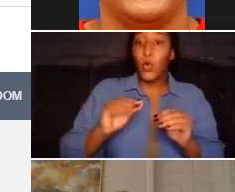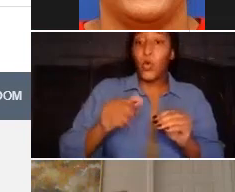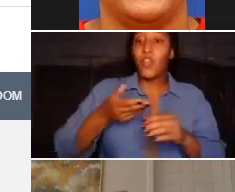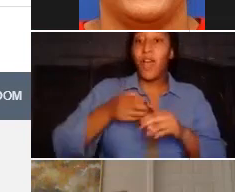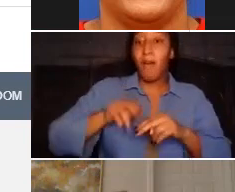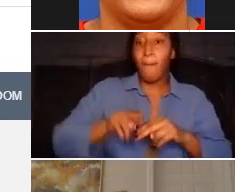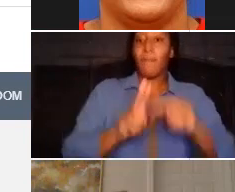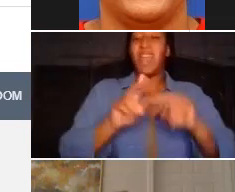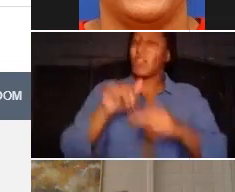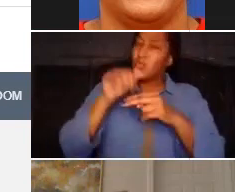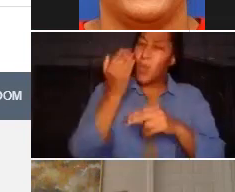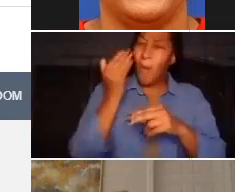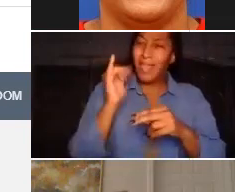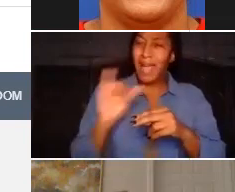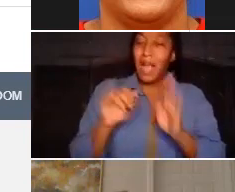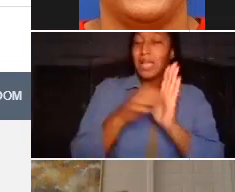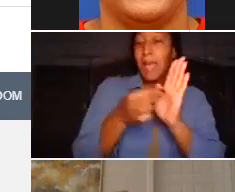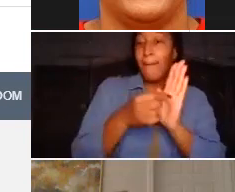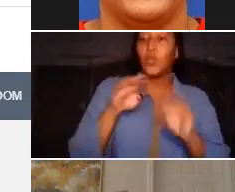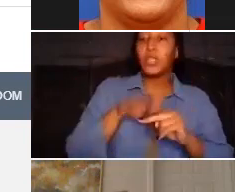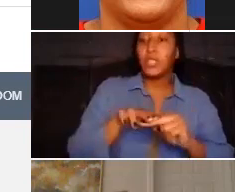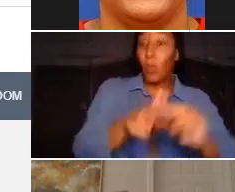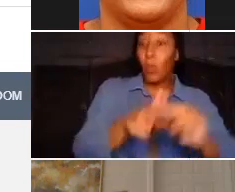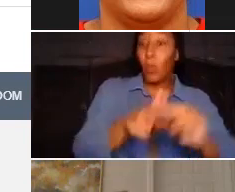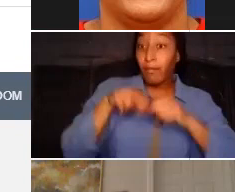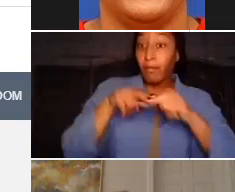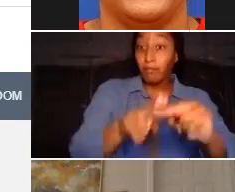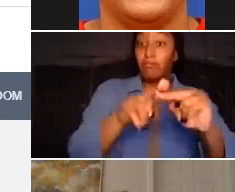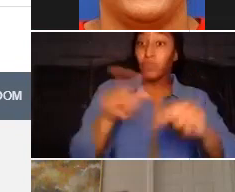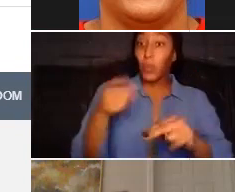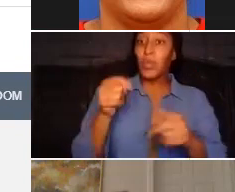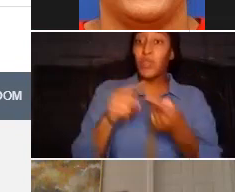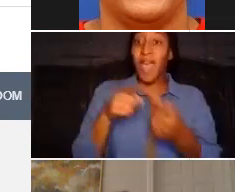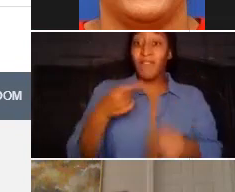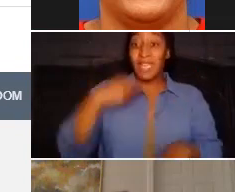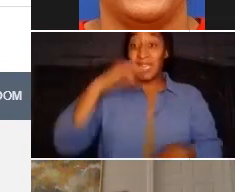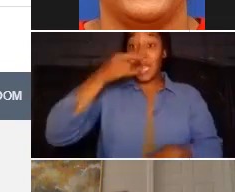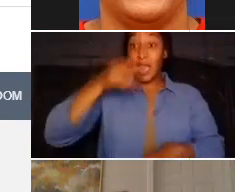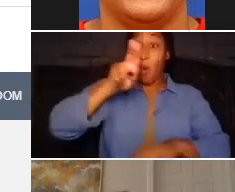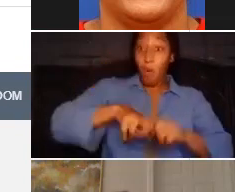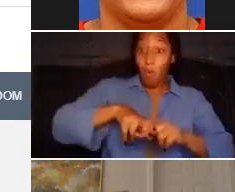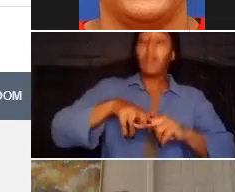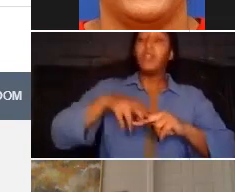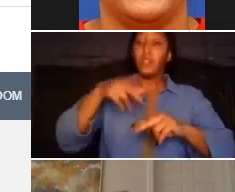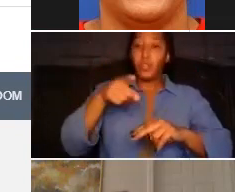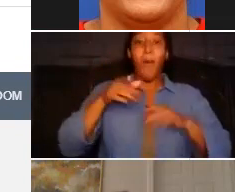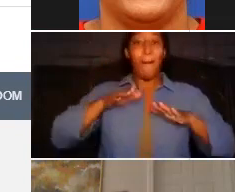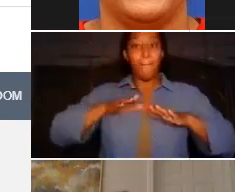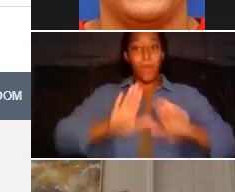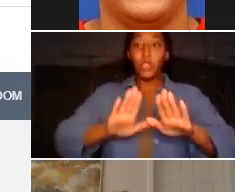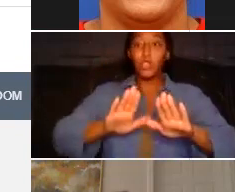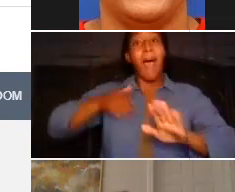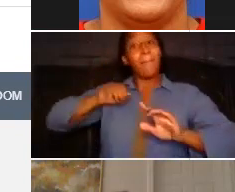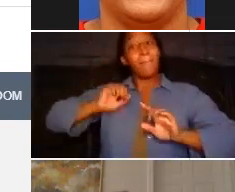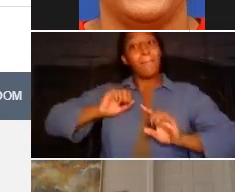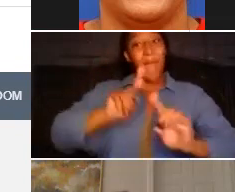right? A pendulum clock, that's another example of oscillatory behavior, or the pendulum